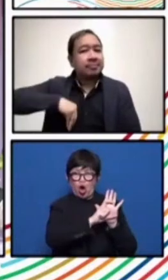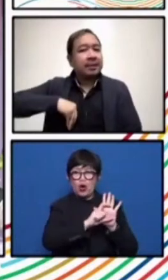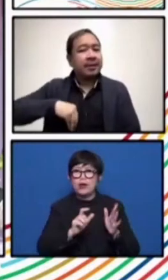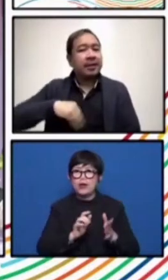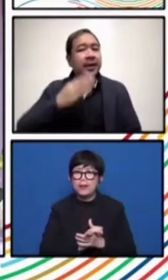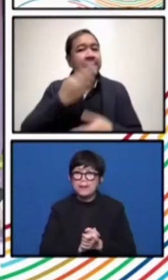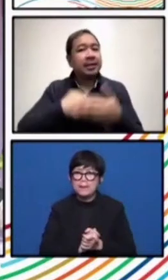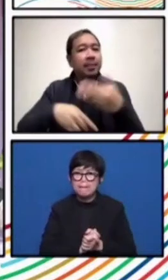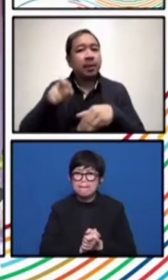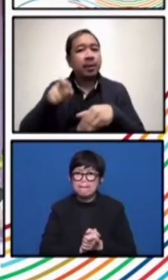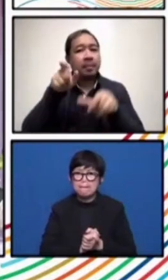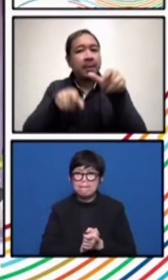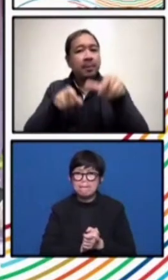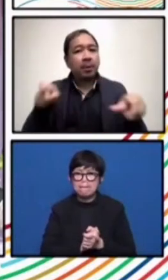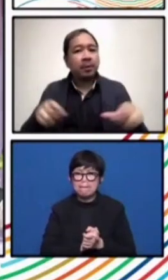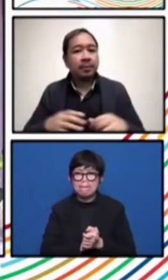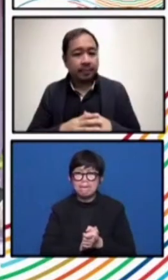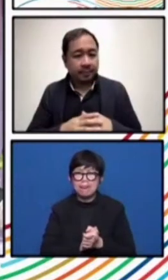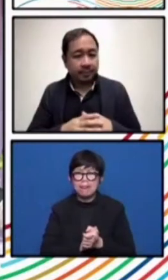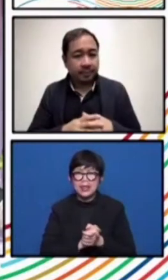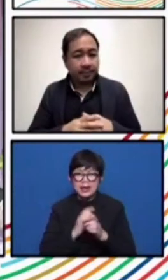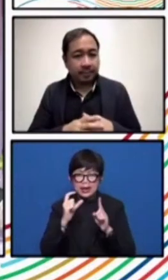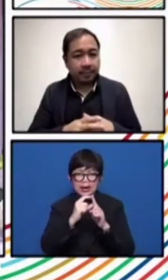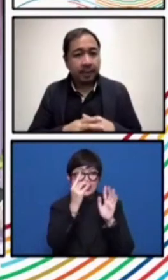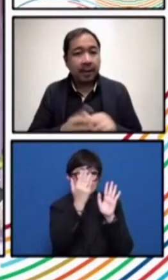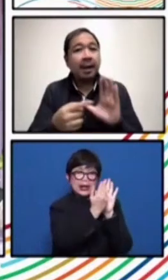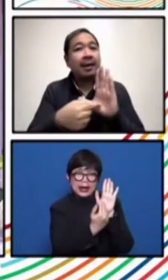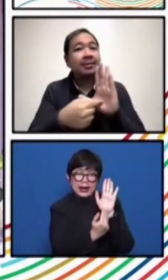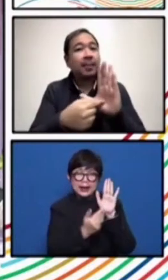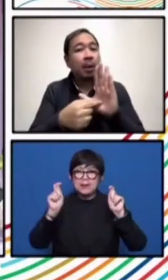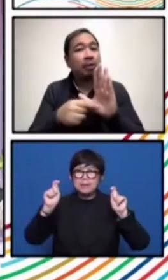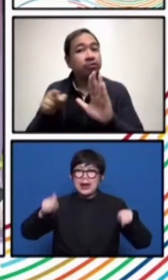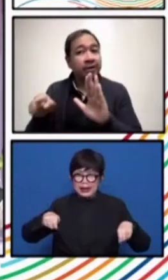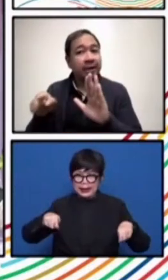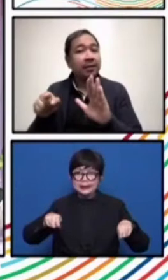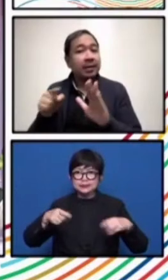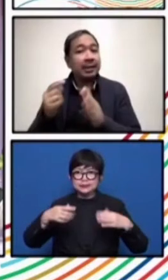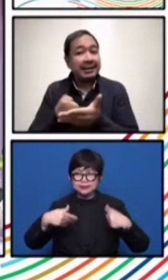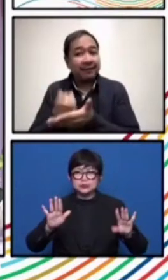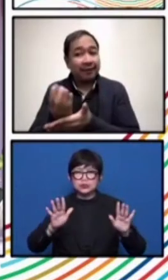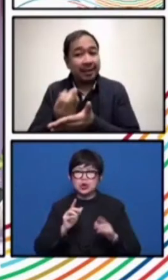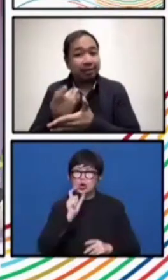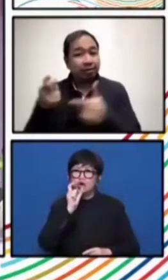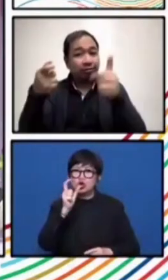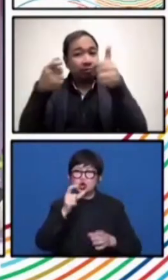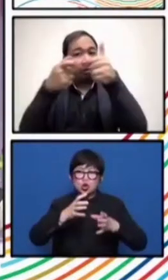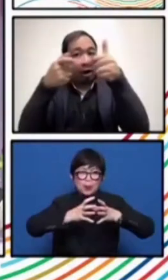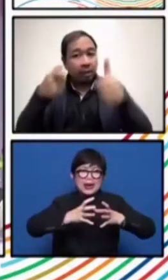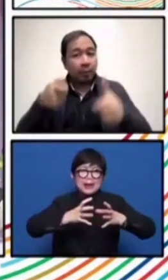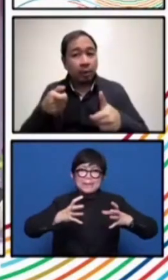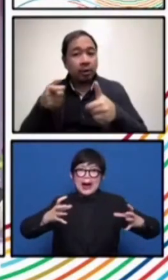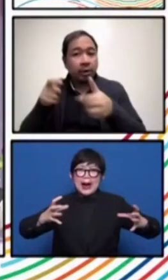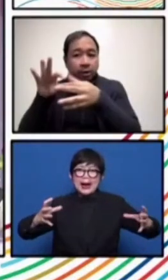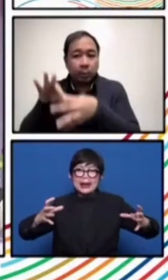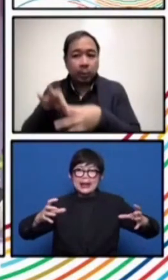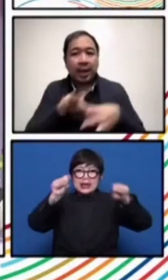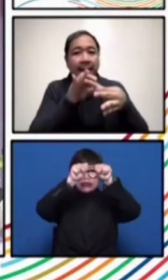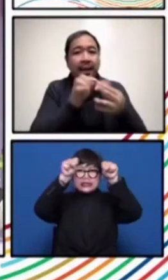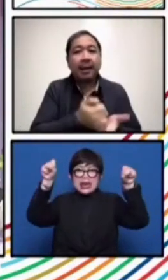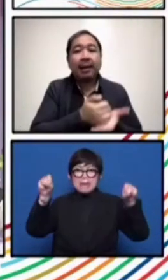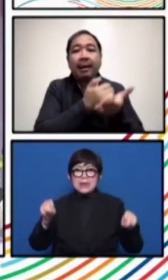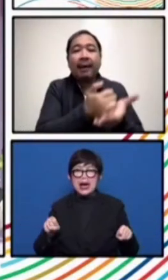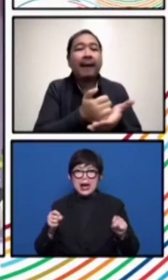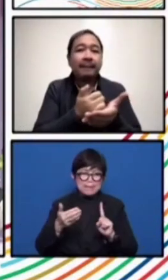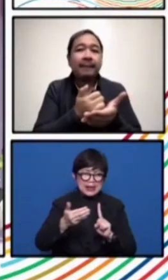uh that such data was used to form the baseline or the development social protection programs in